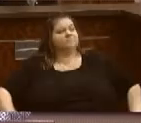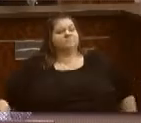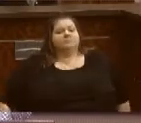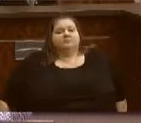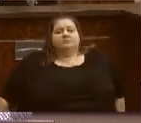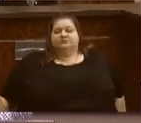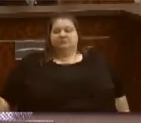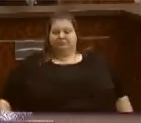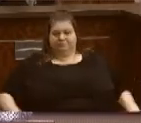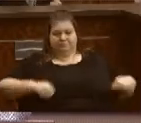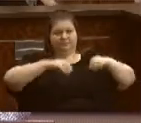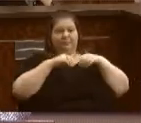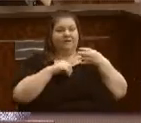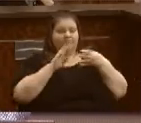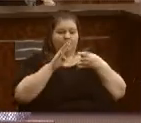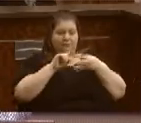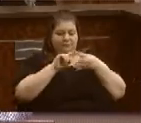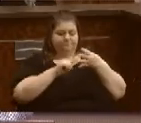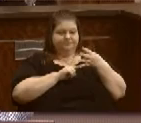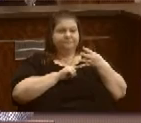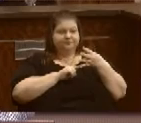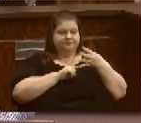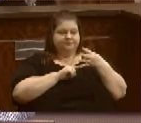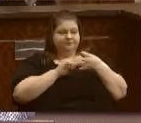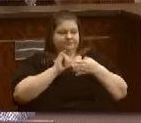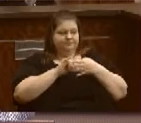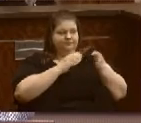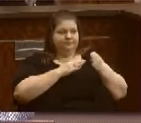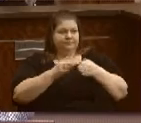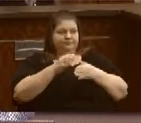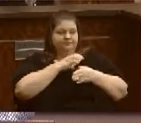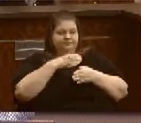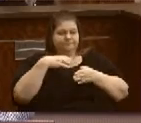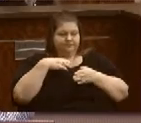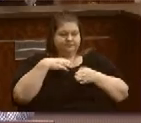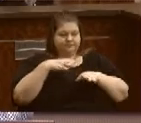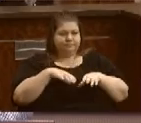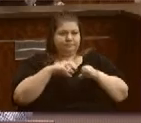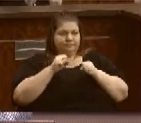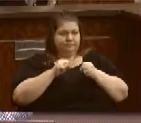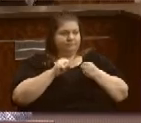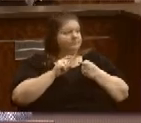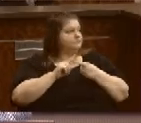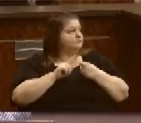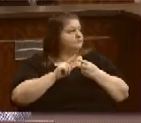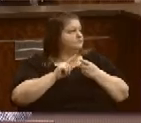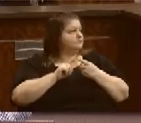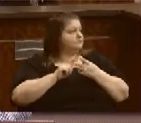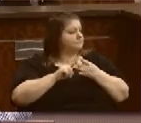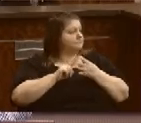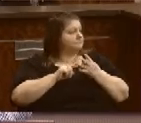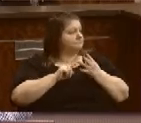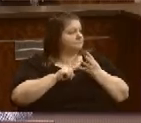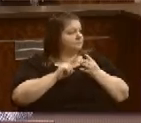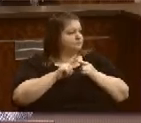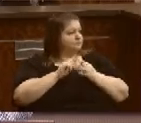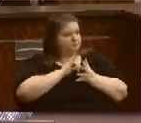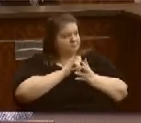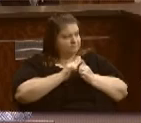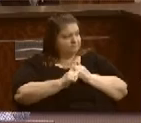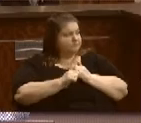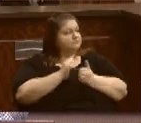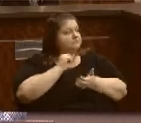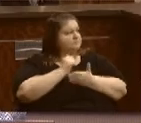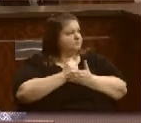The four conditions that the Planning Commission tabled this item for, in order to work